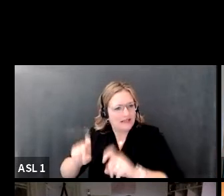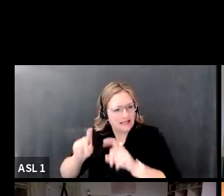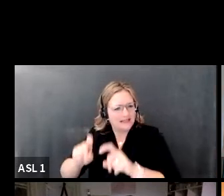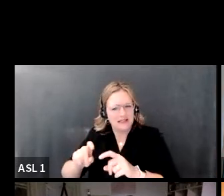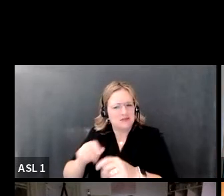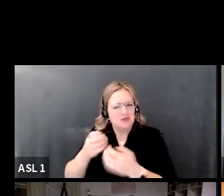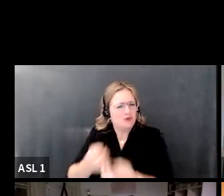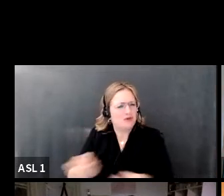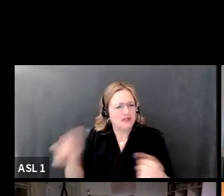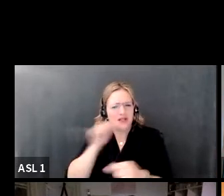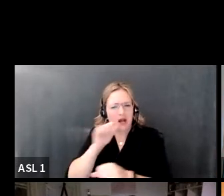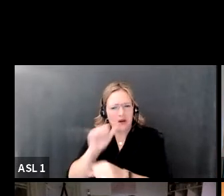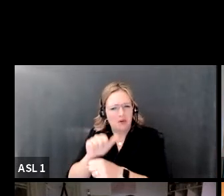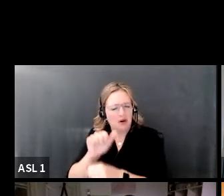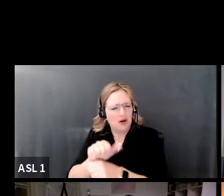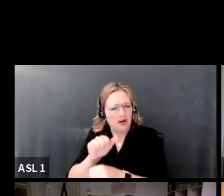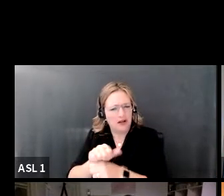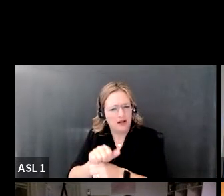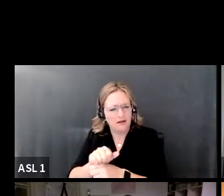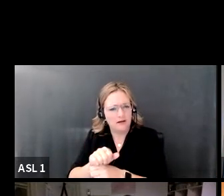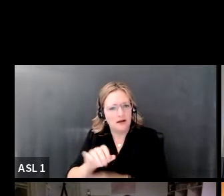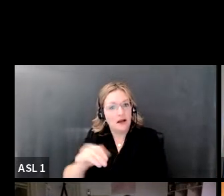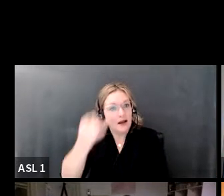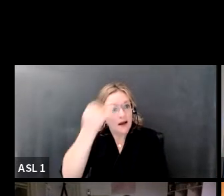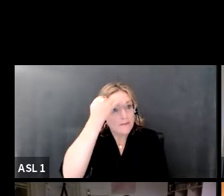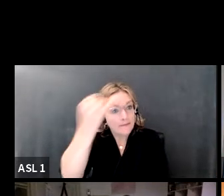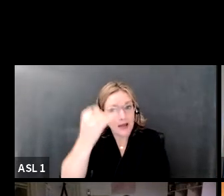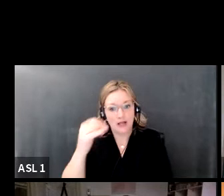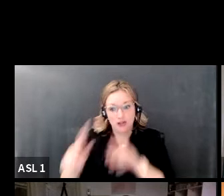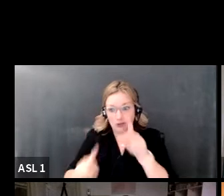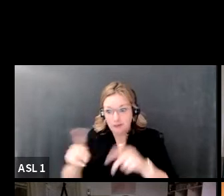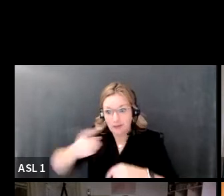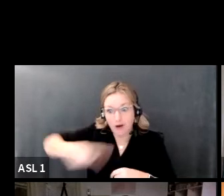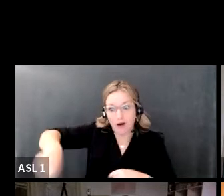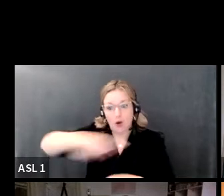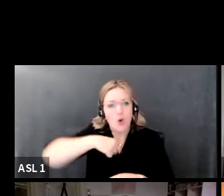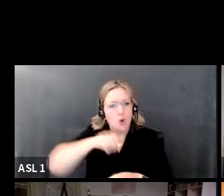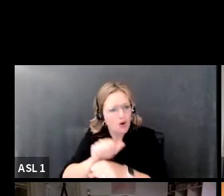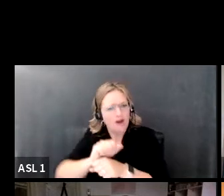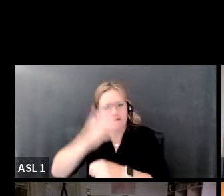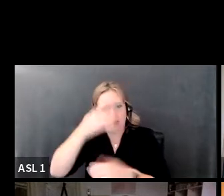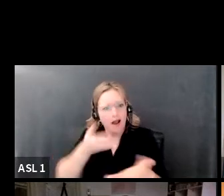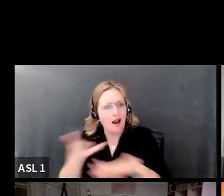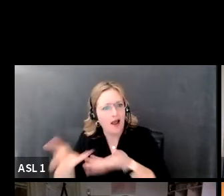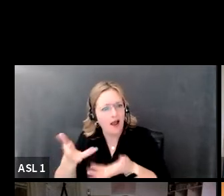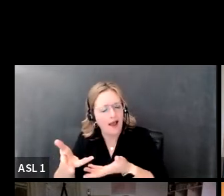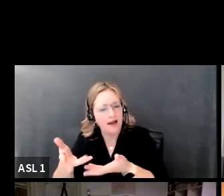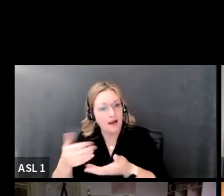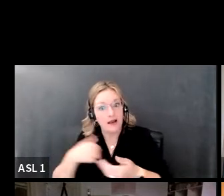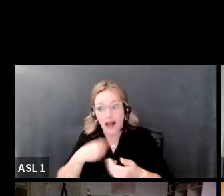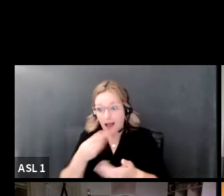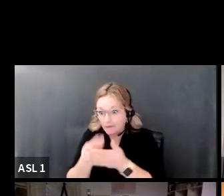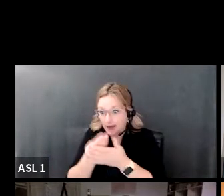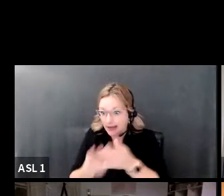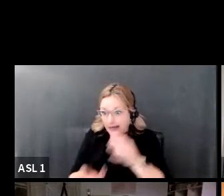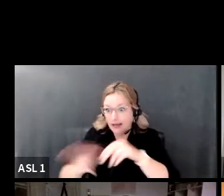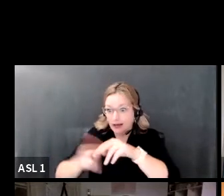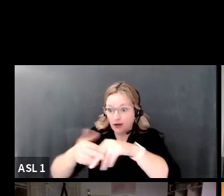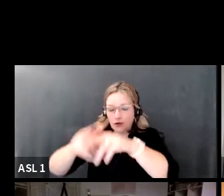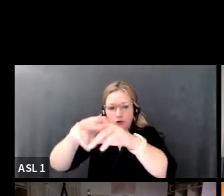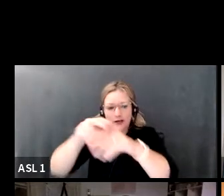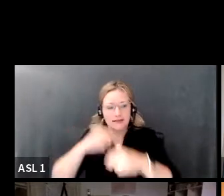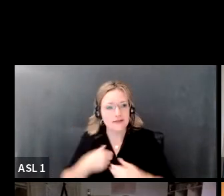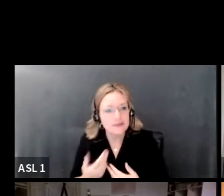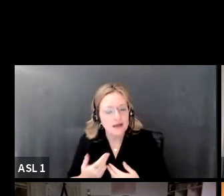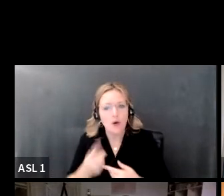imagine what people on the actual frontlines of this devastation could do with equivalent funding at their disposal an article in the ottawa citizen just today